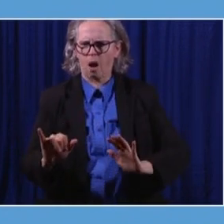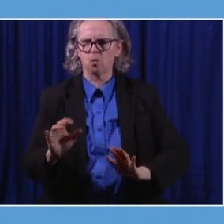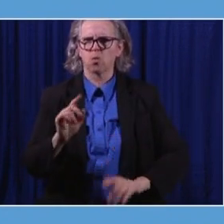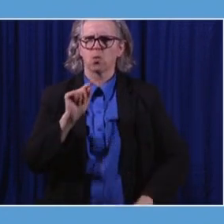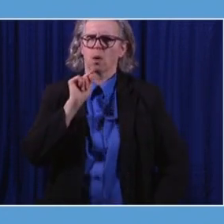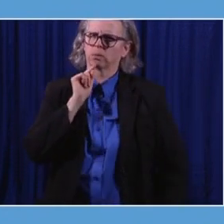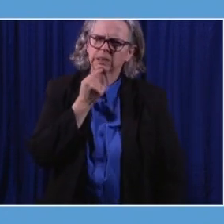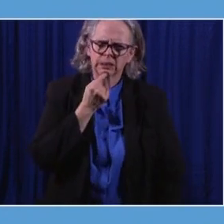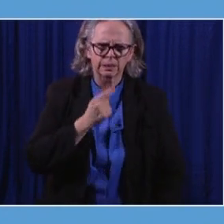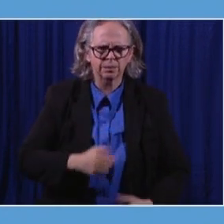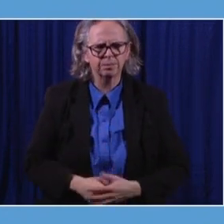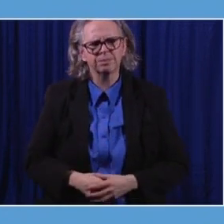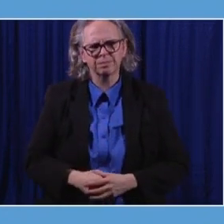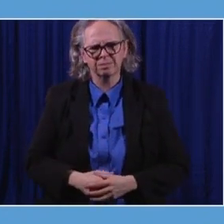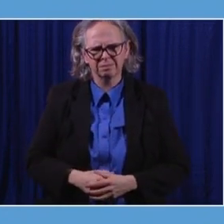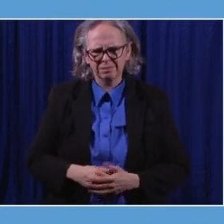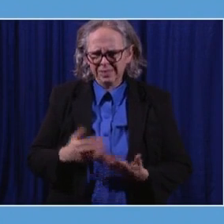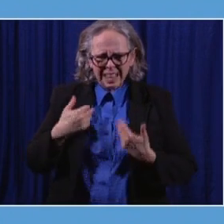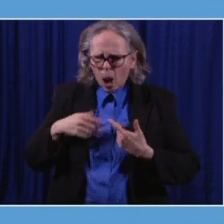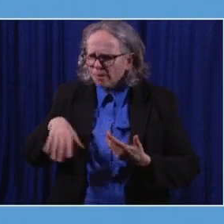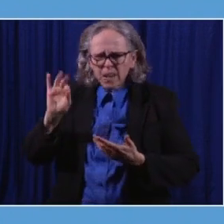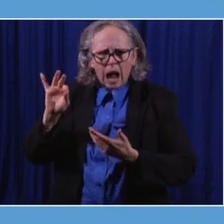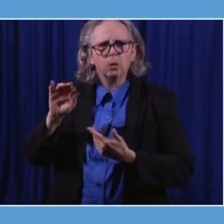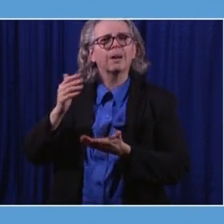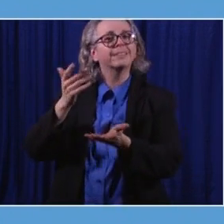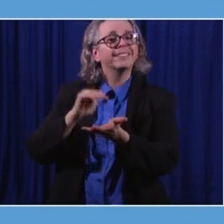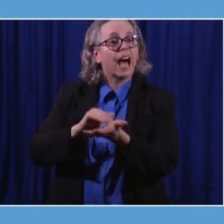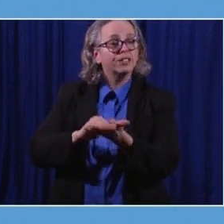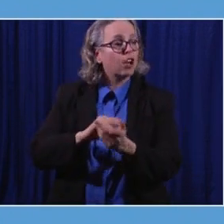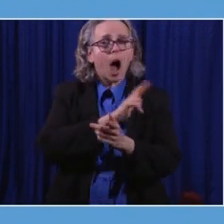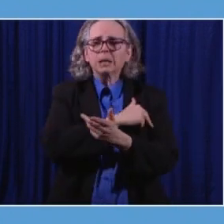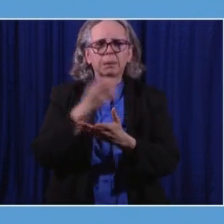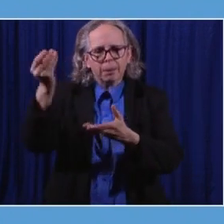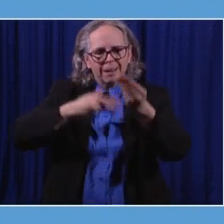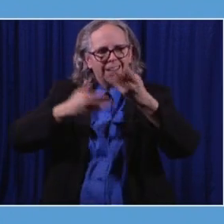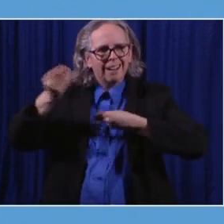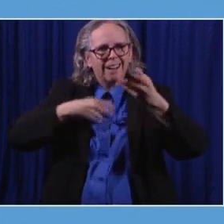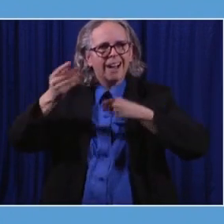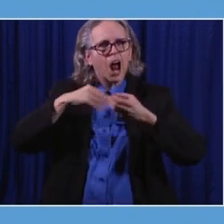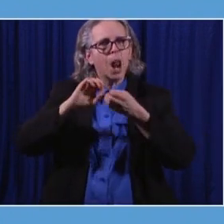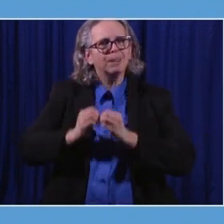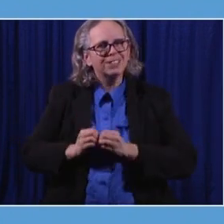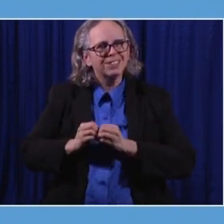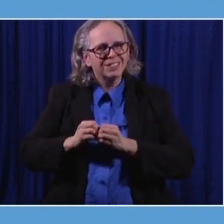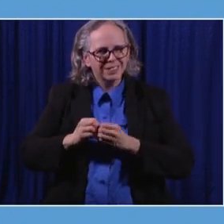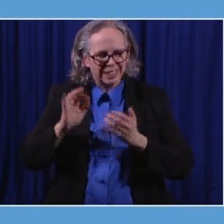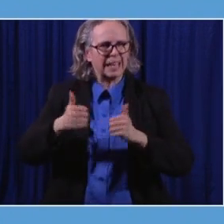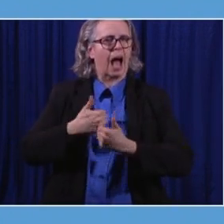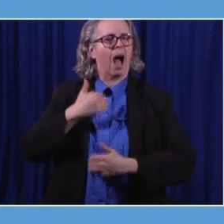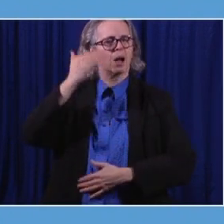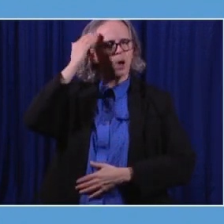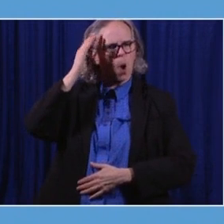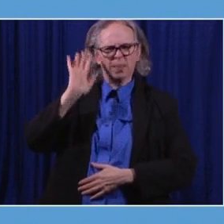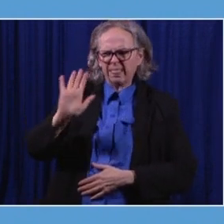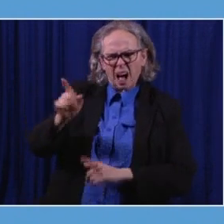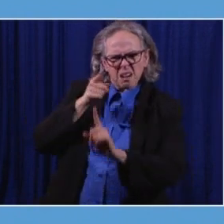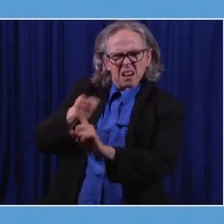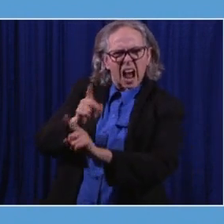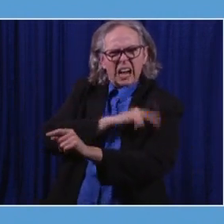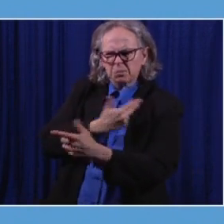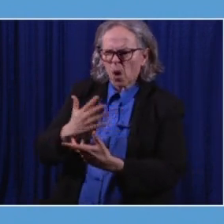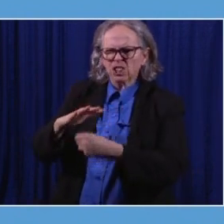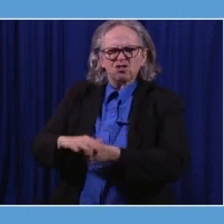us and the hospital administrators tell us is the best way to indicate, how much pressure is being put on our hospitals.